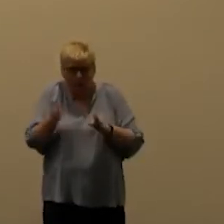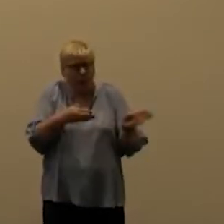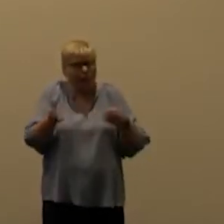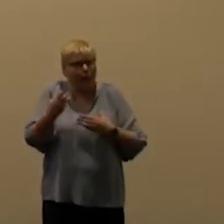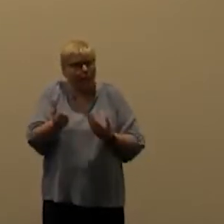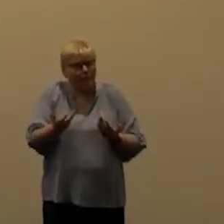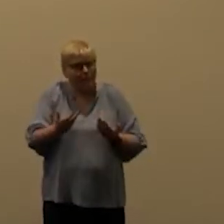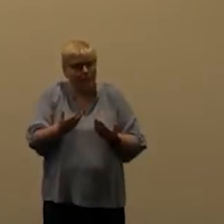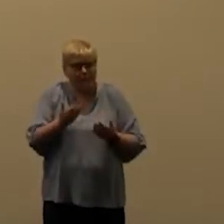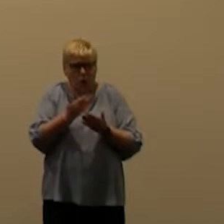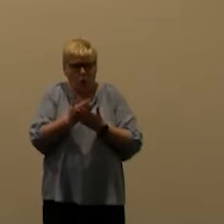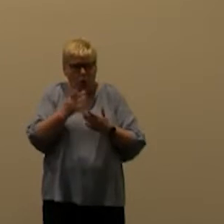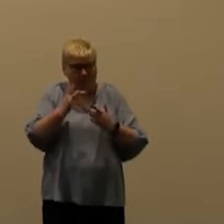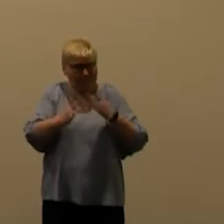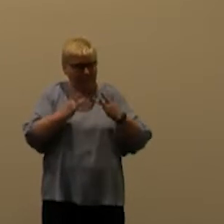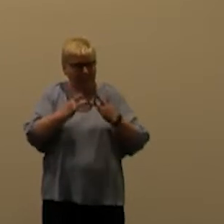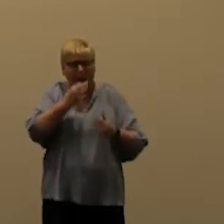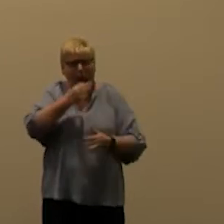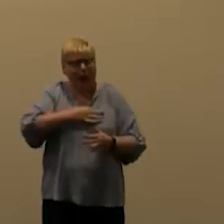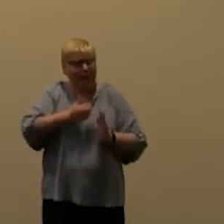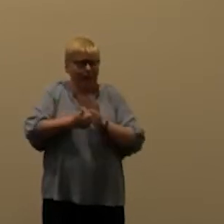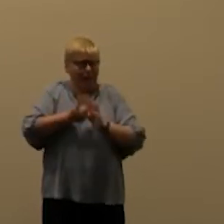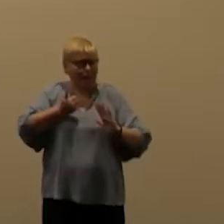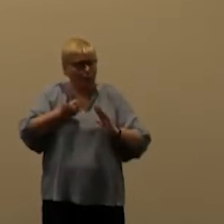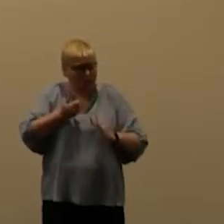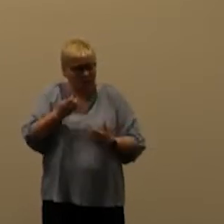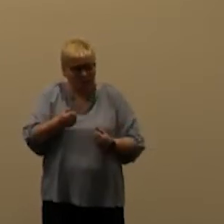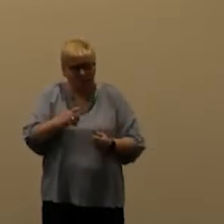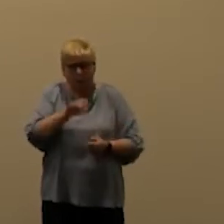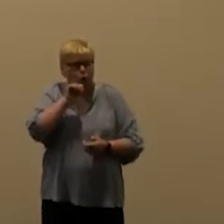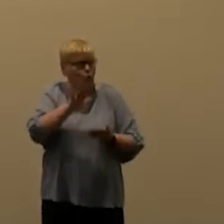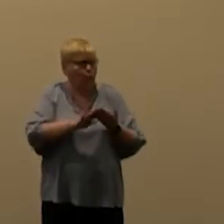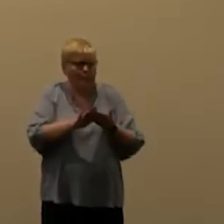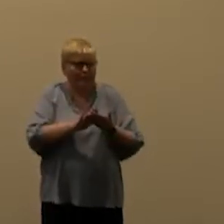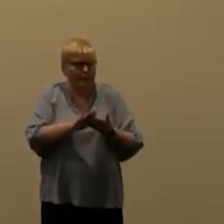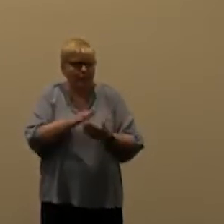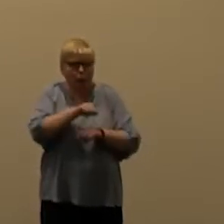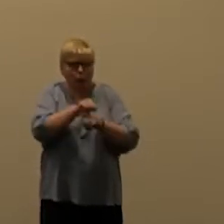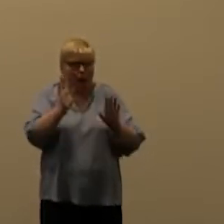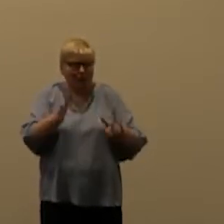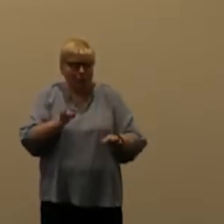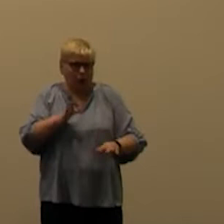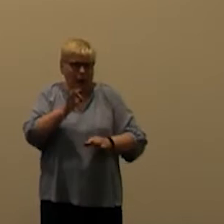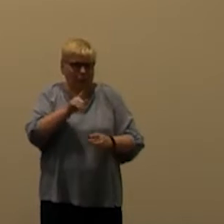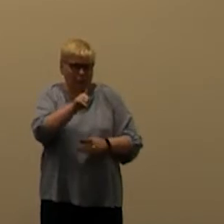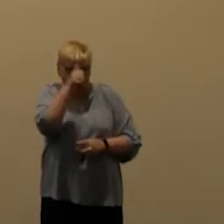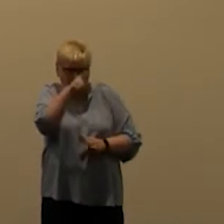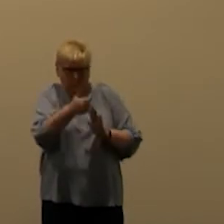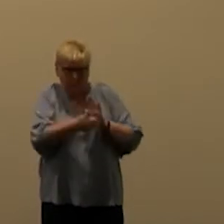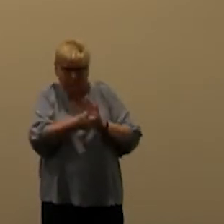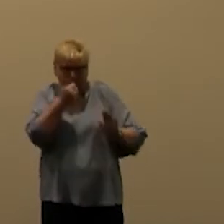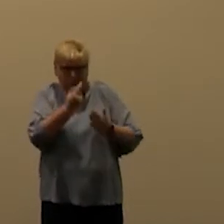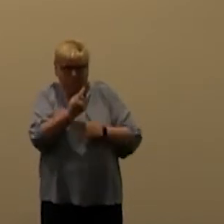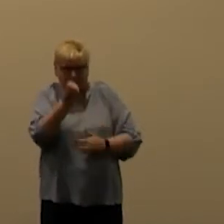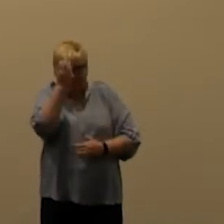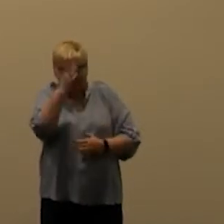community on Teams called Ask the Expert. Now, that doesn't mean that everybody has to go and ask their subject matter expert on a